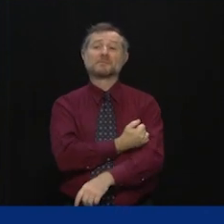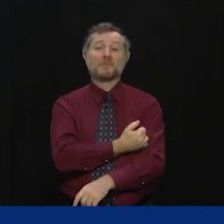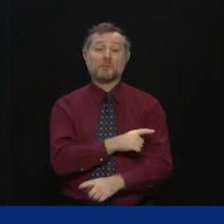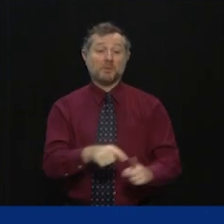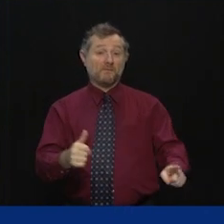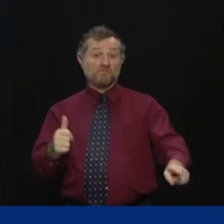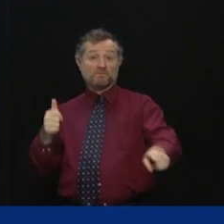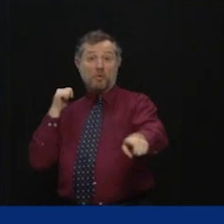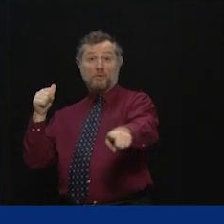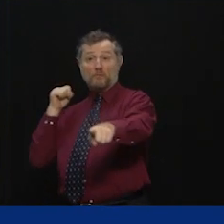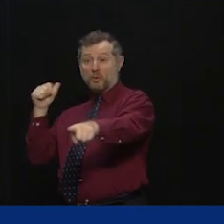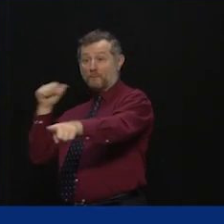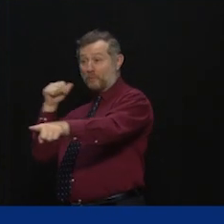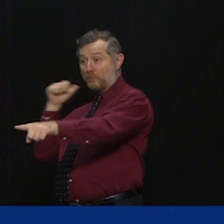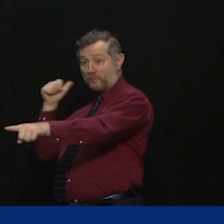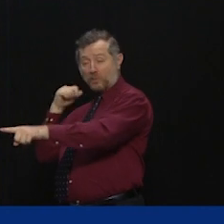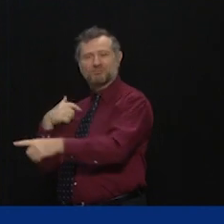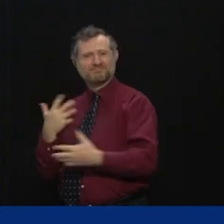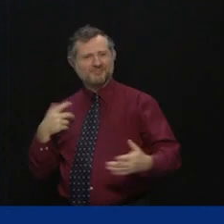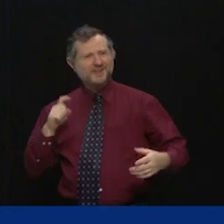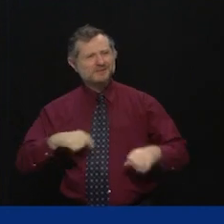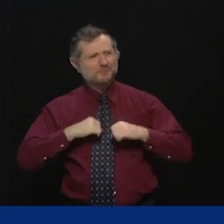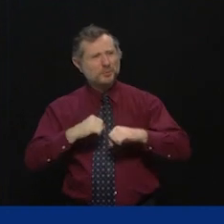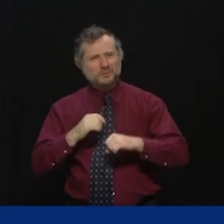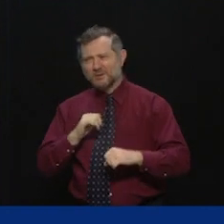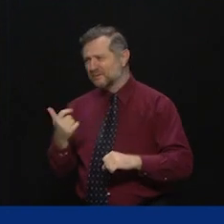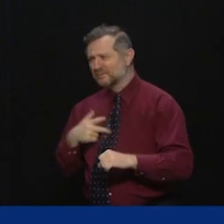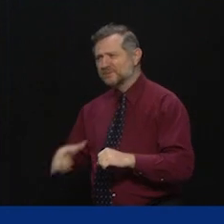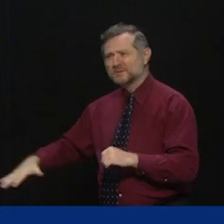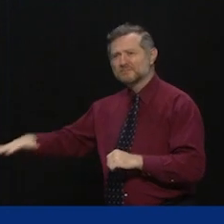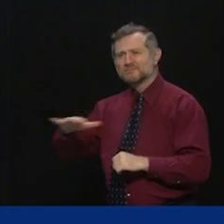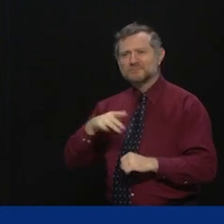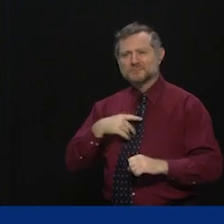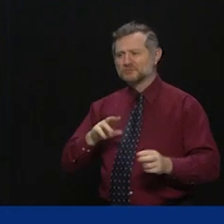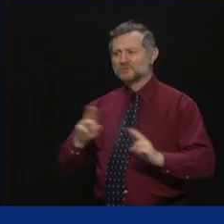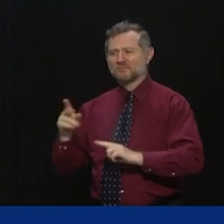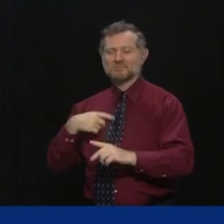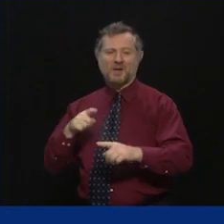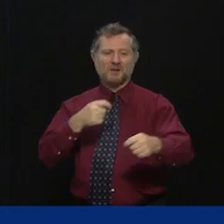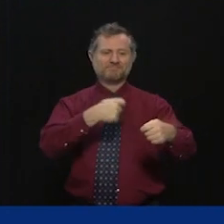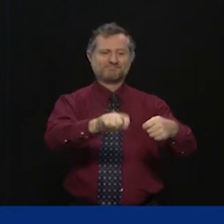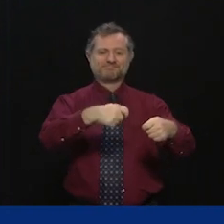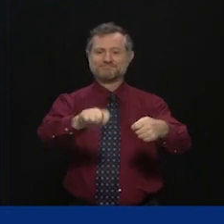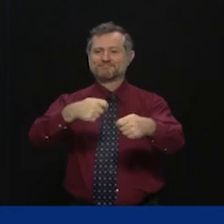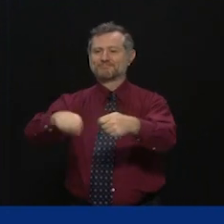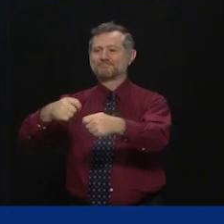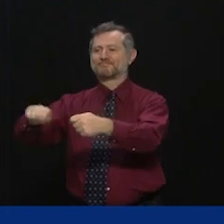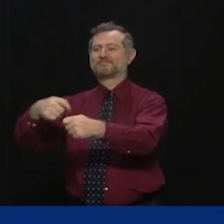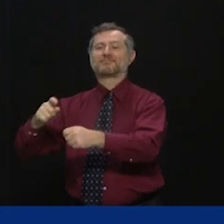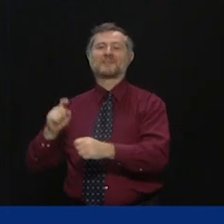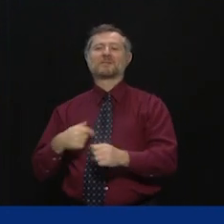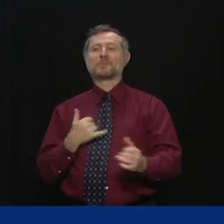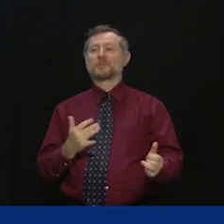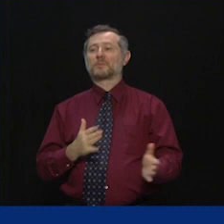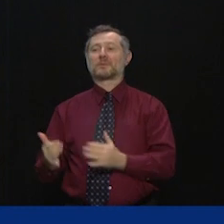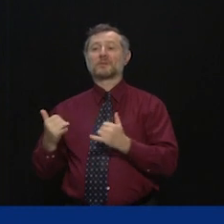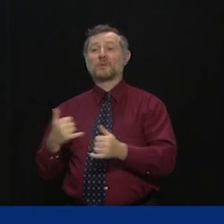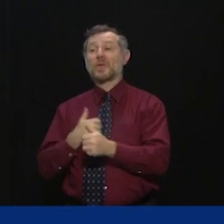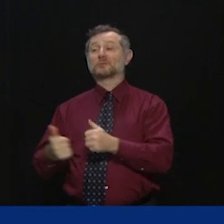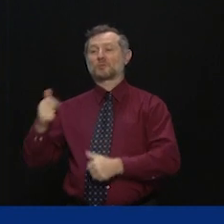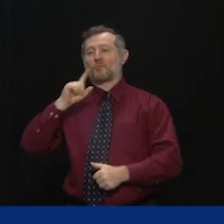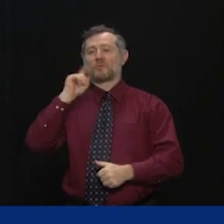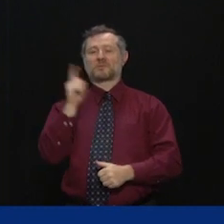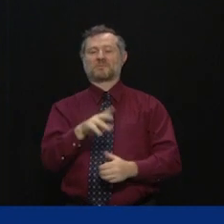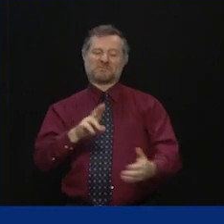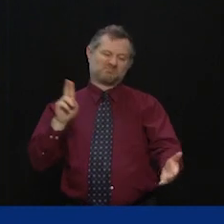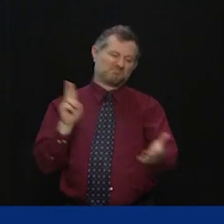protect the people in terms of making sure I have replacements if necessary, I need to take those steps now, and that executive order will do just that. So I'll be signing that